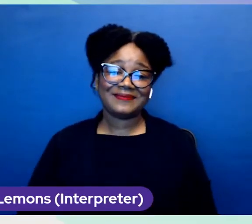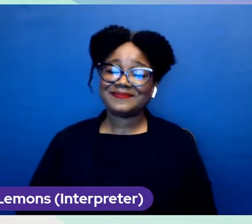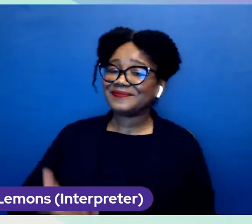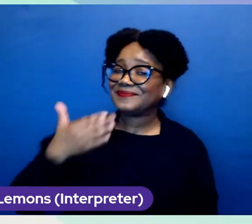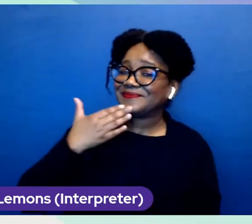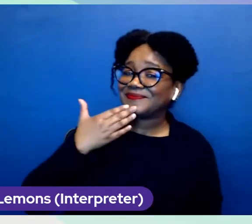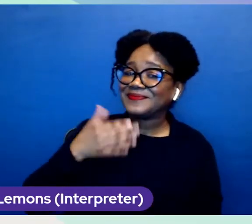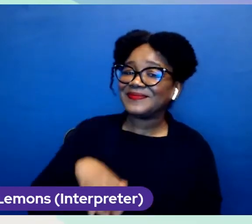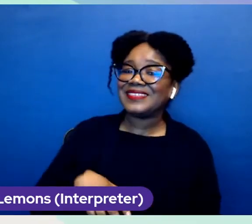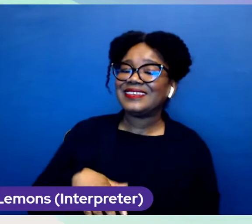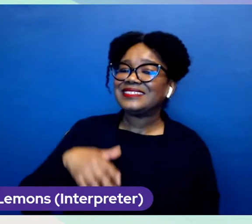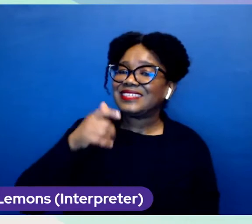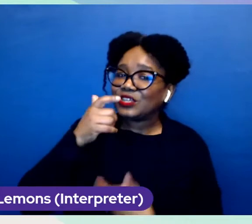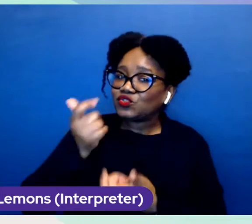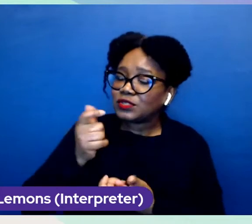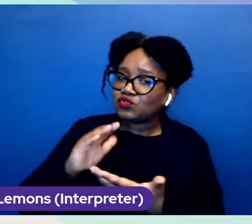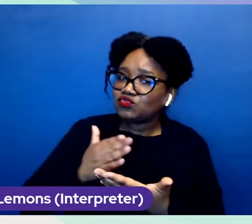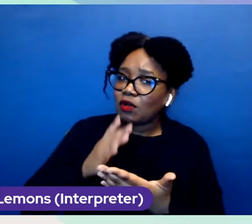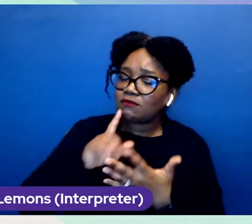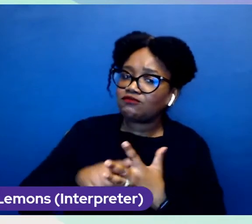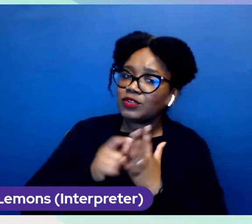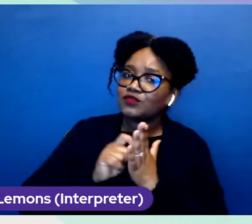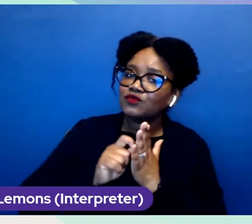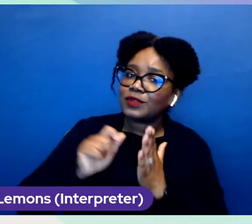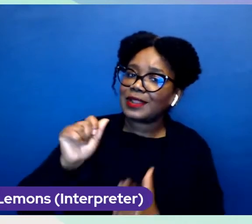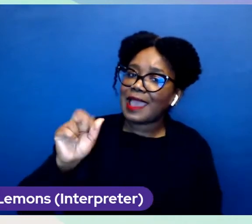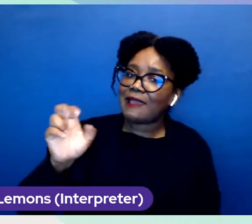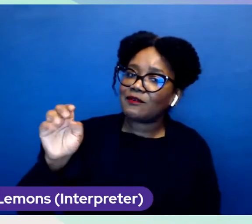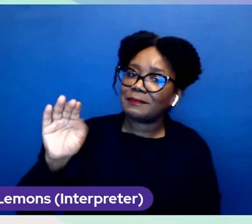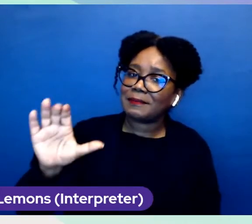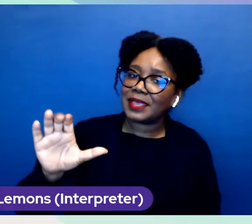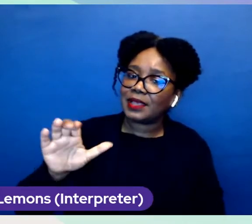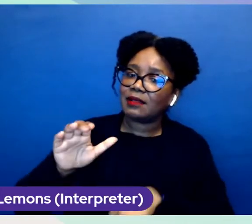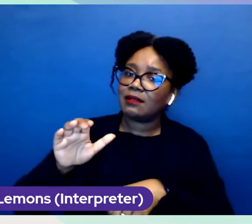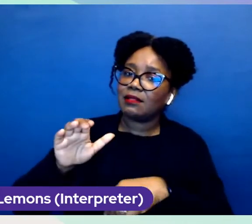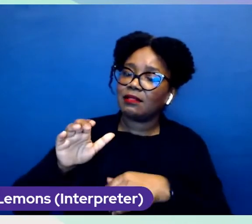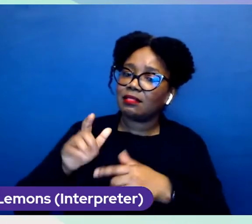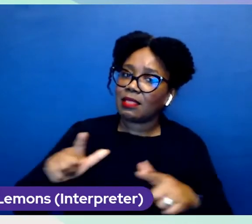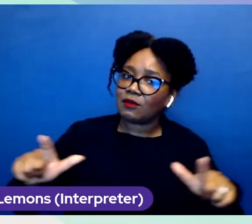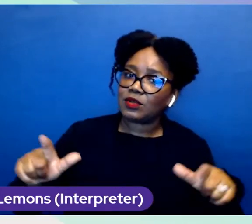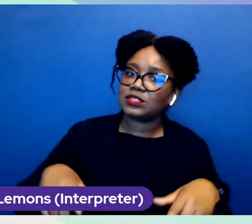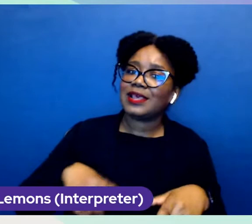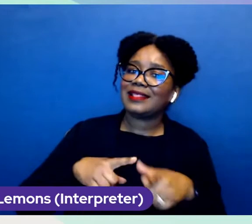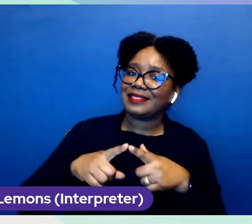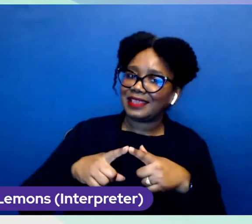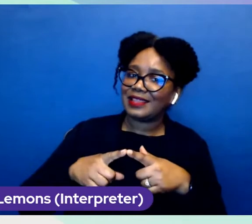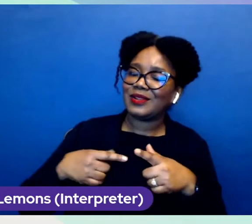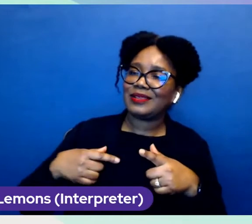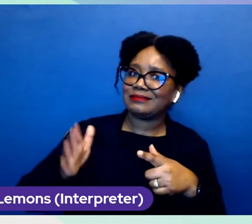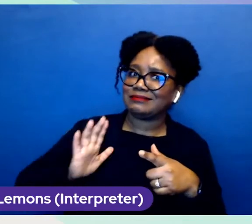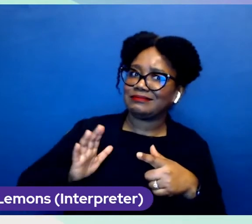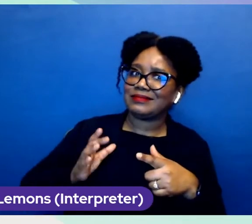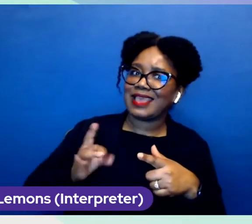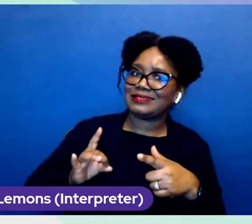Arabic by an Egyptian songwriter and composer in 1918. And then we added verses in